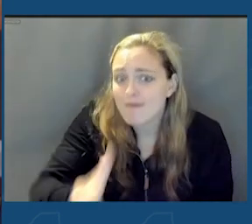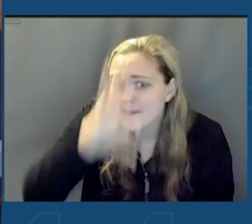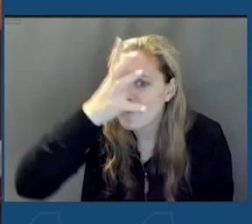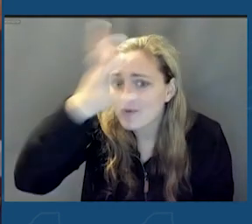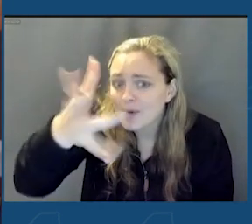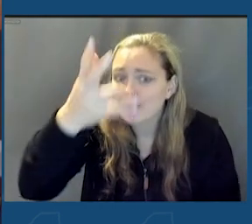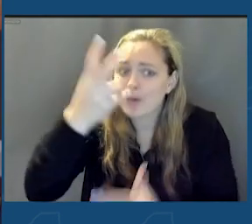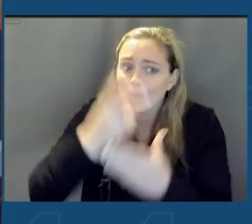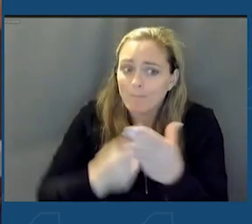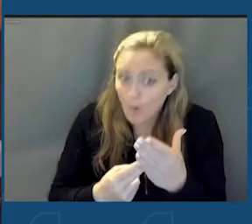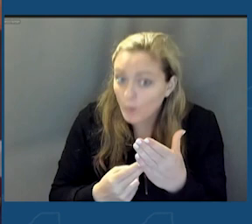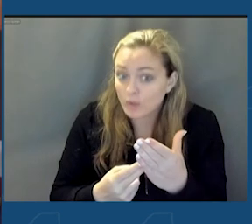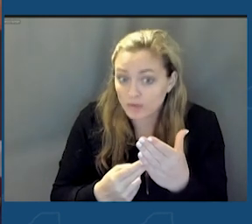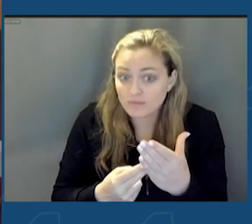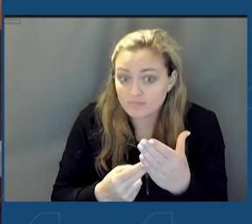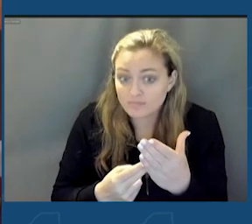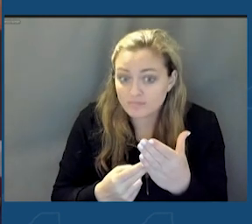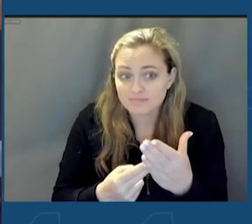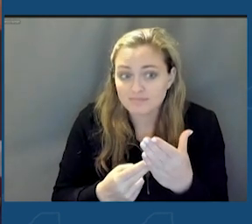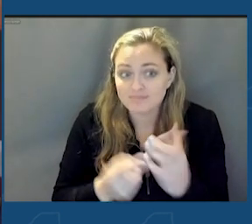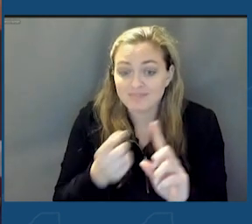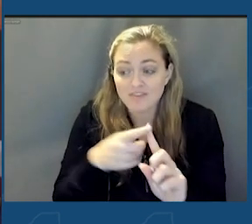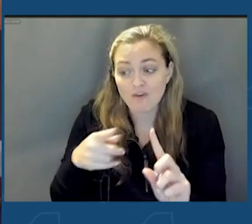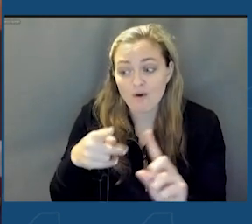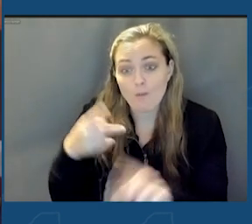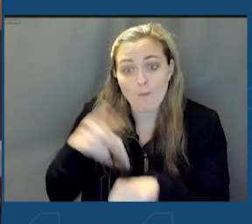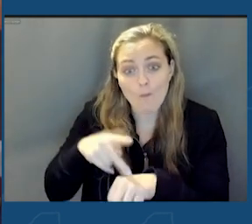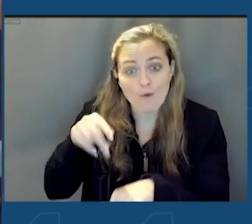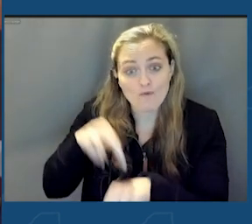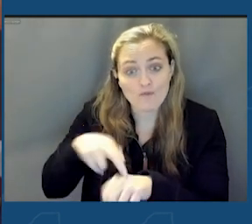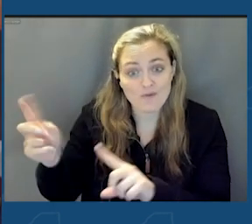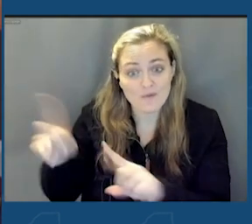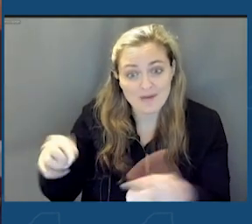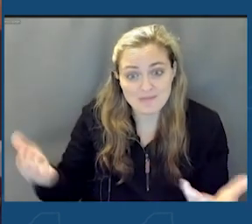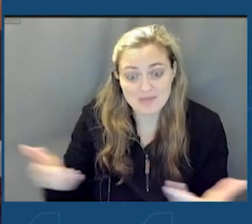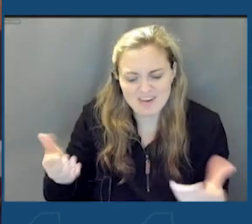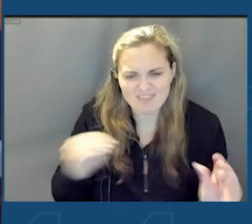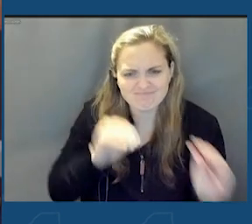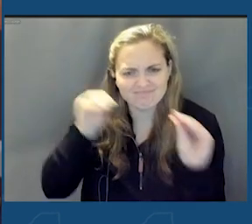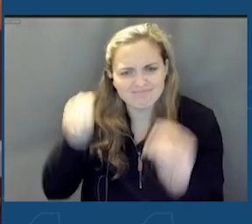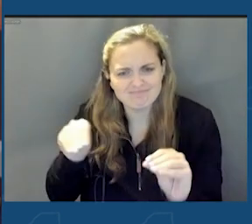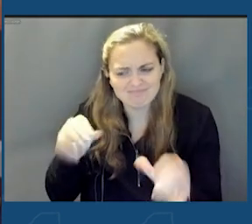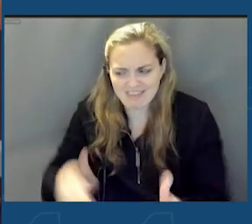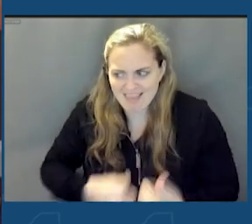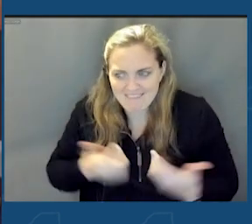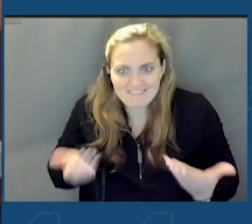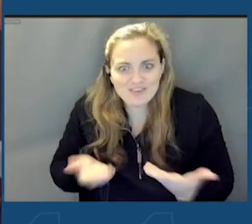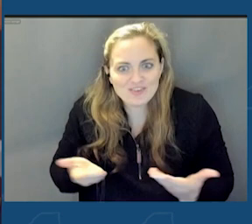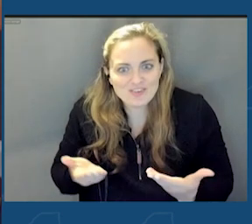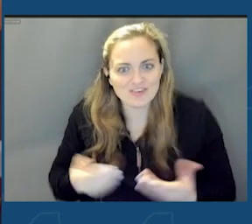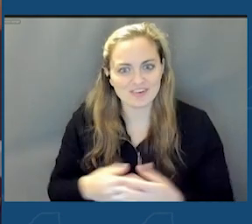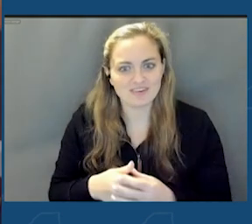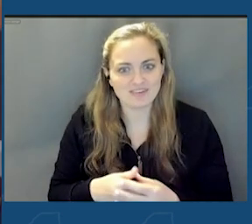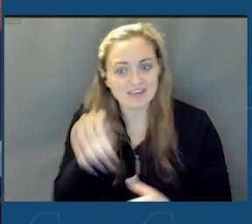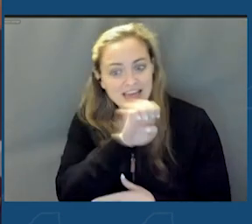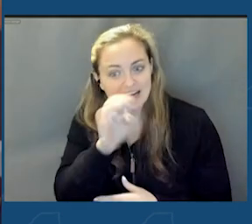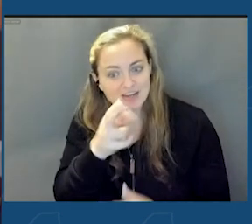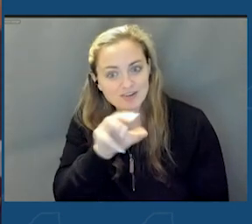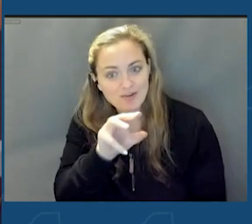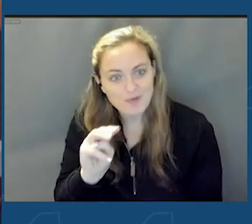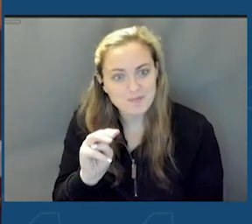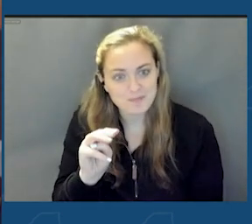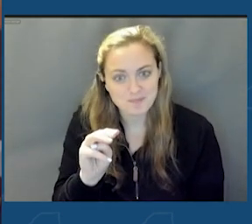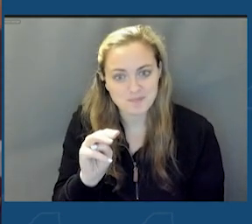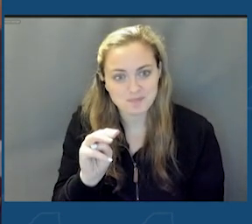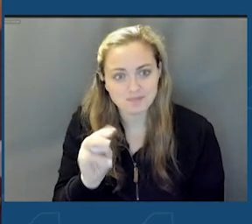both sets, came from Puerto Rico and chose to live right here in East Harlem, El Barrio.